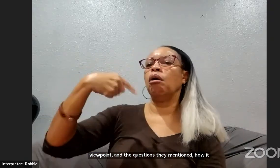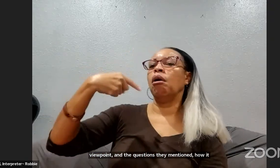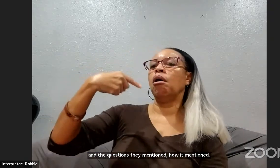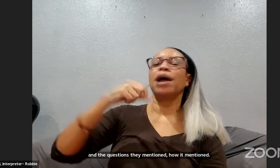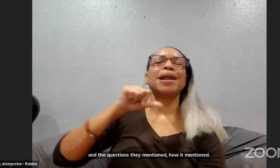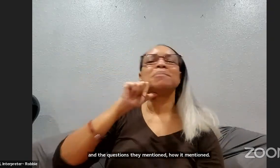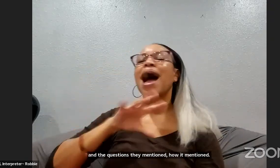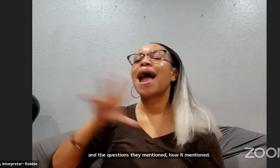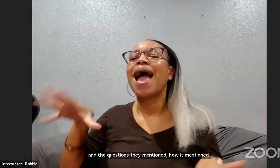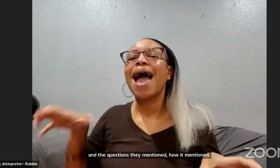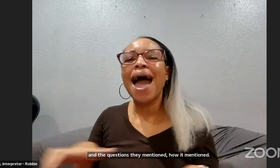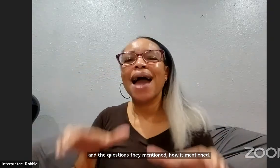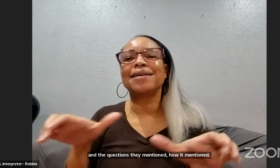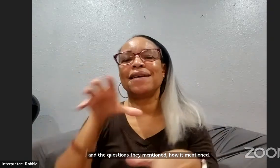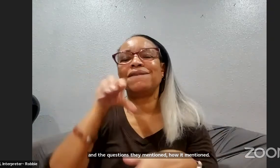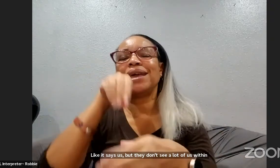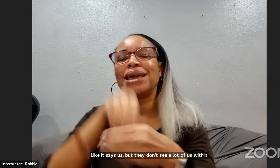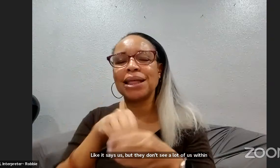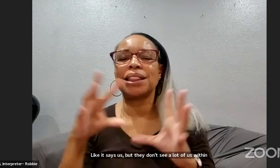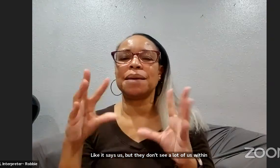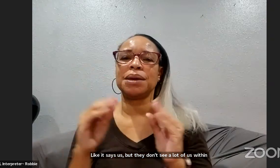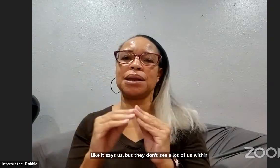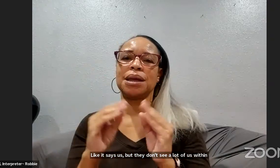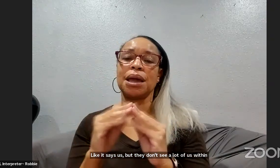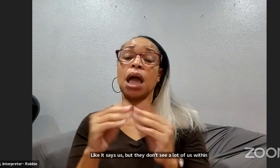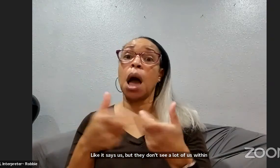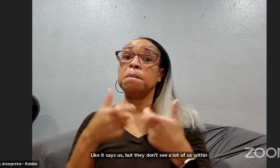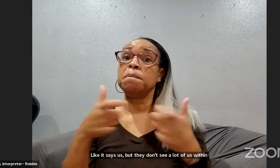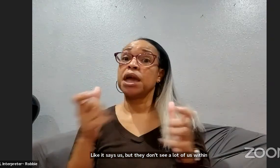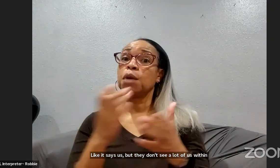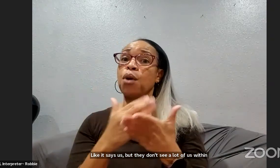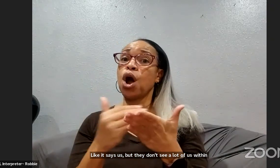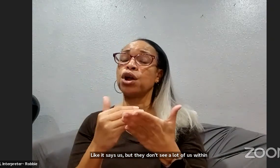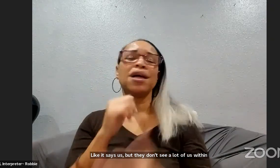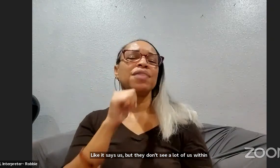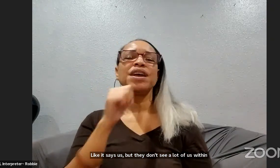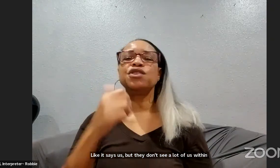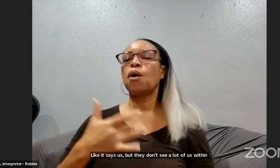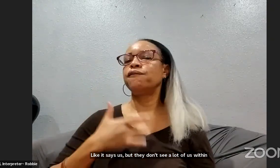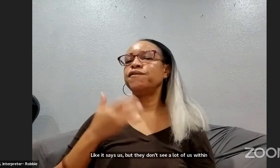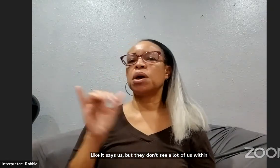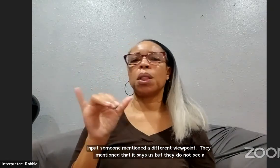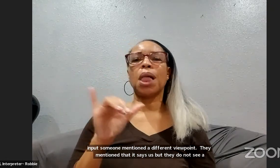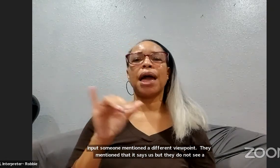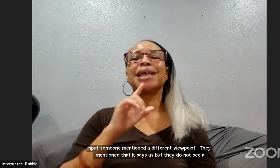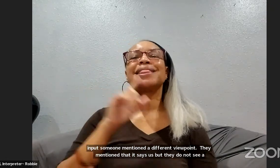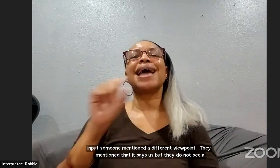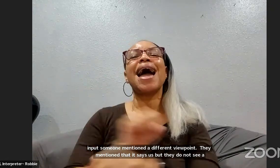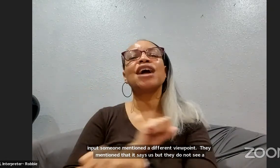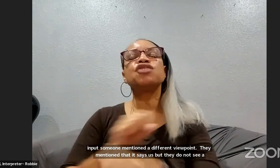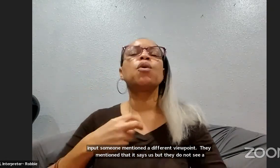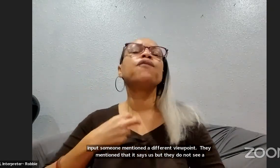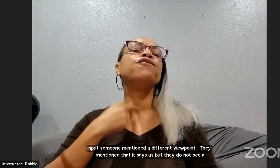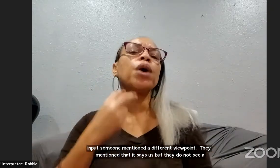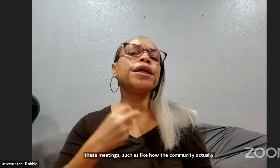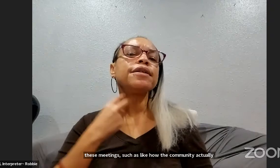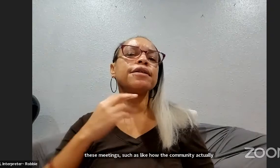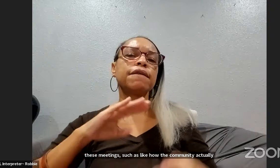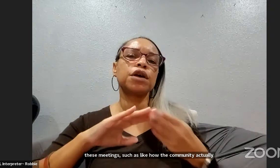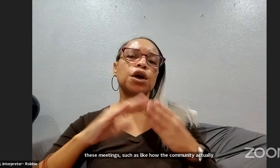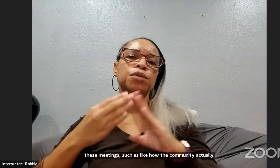meetings. And a big aspect was they don't feel like the actual voices of the community members are